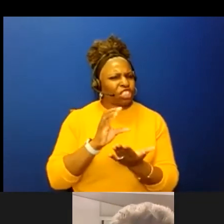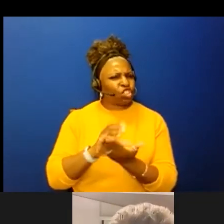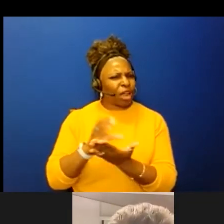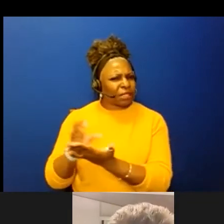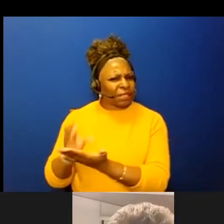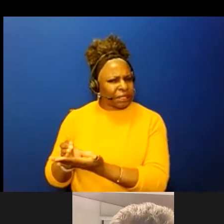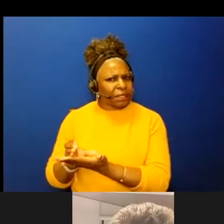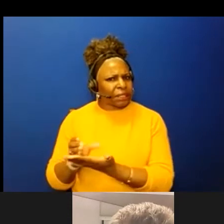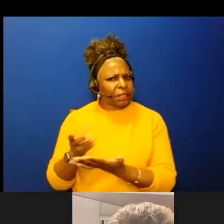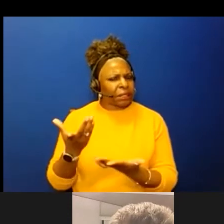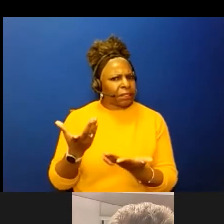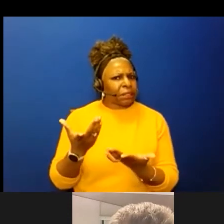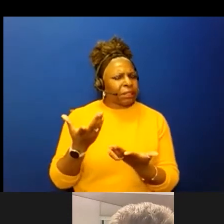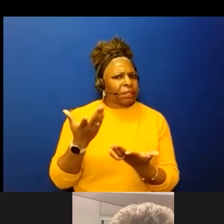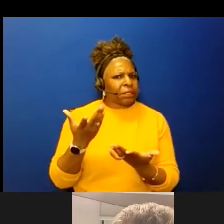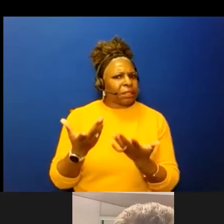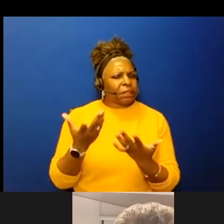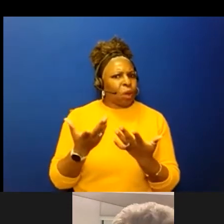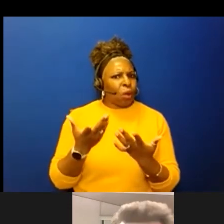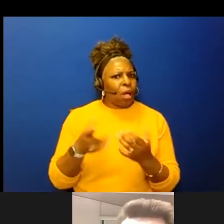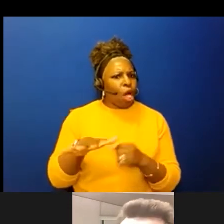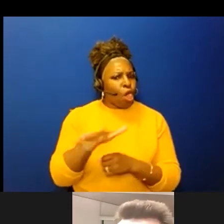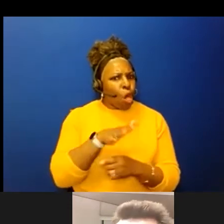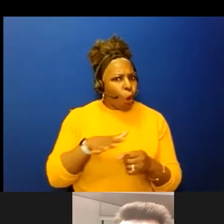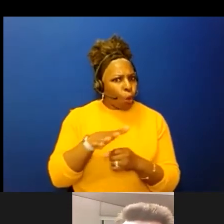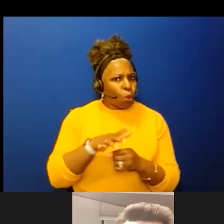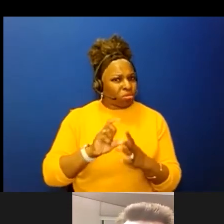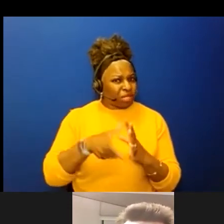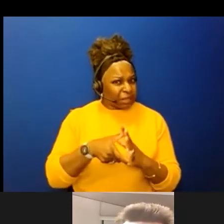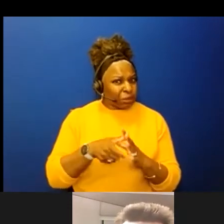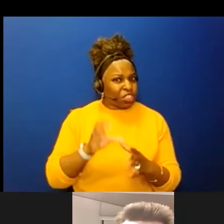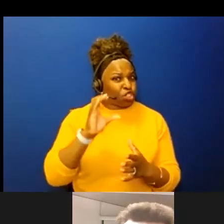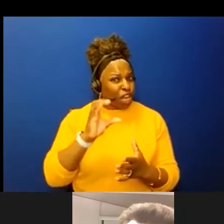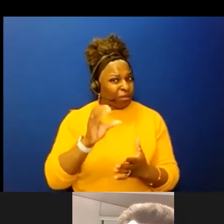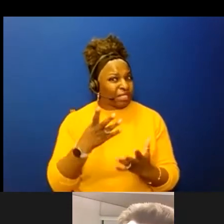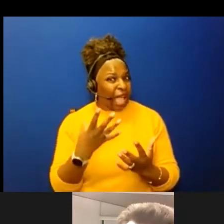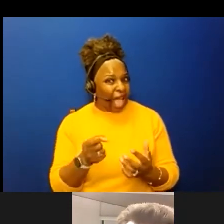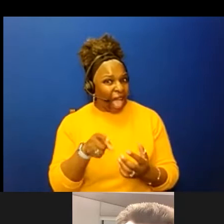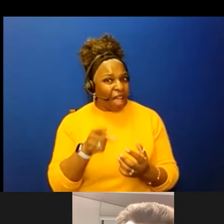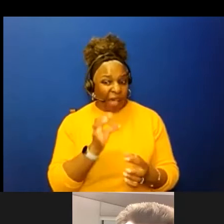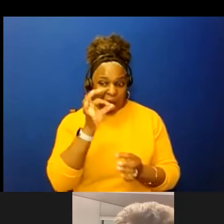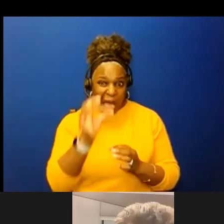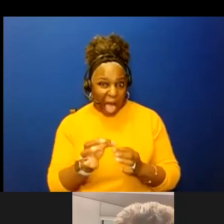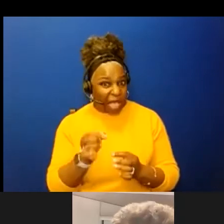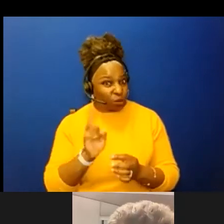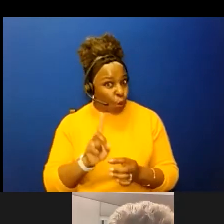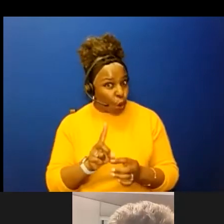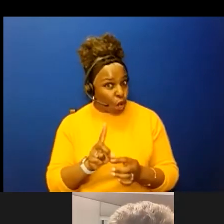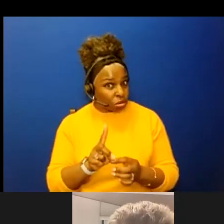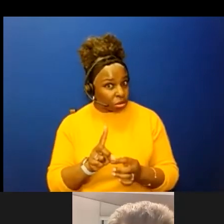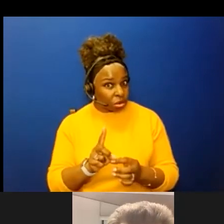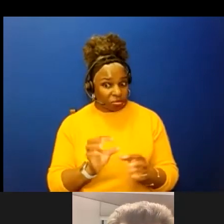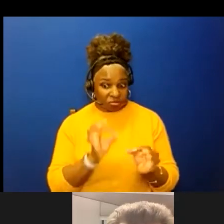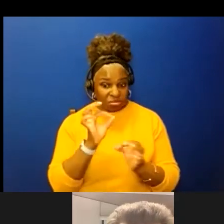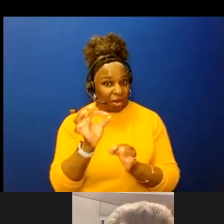local disability charities, I would say ask what they do. But fundamentally, around Britain, I would ask your local